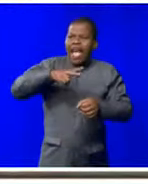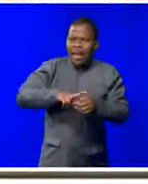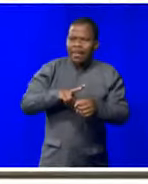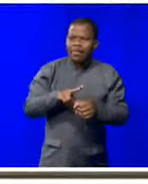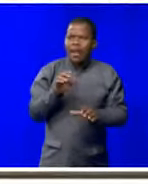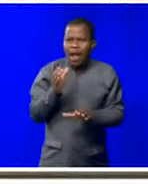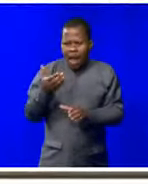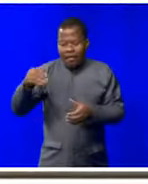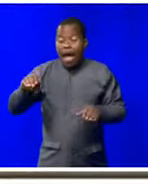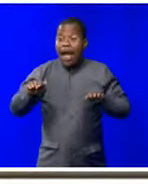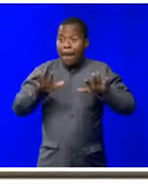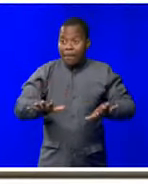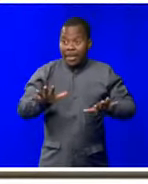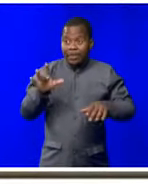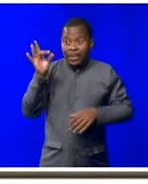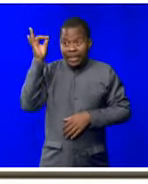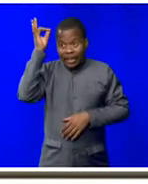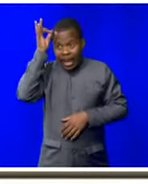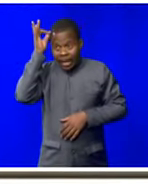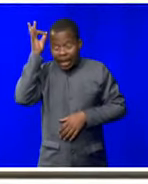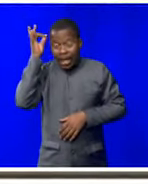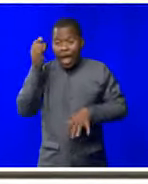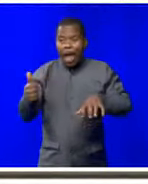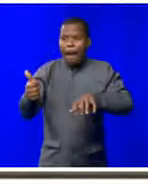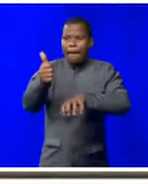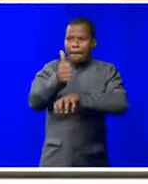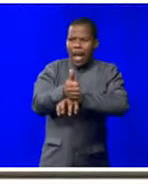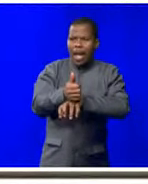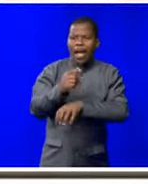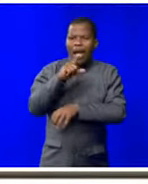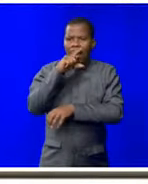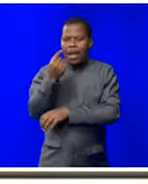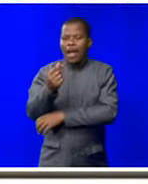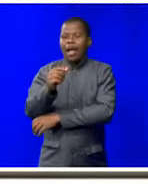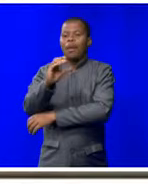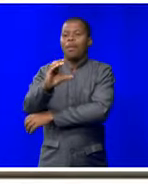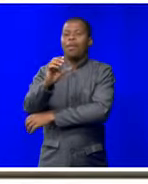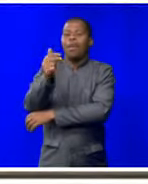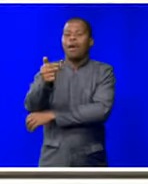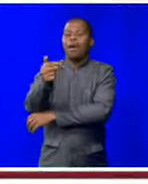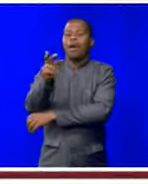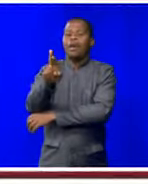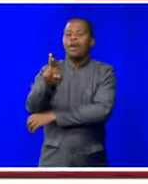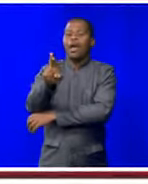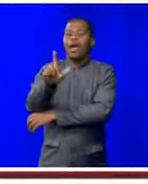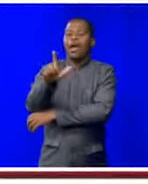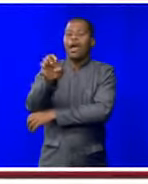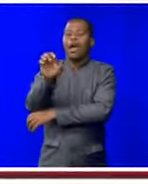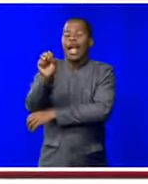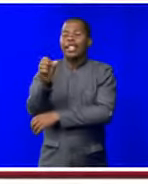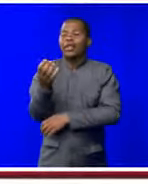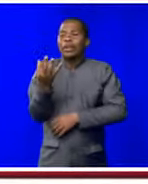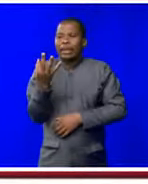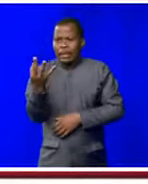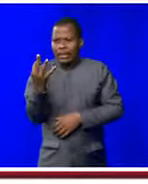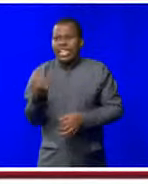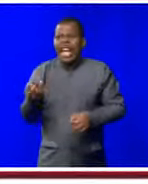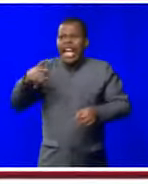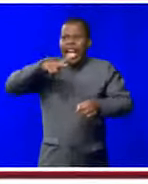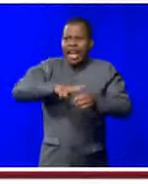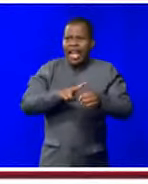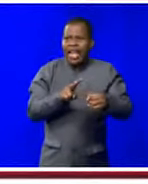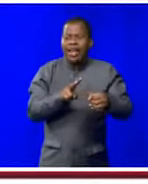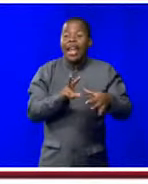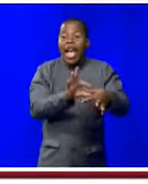coronation of King Charles III in London. On the eve of the coronation, the King participated in the Commonwealth Leaders